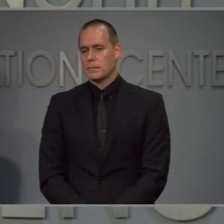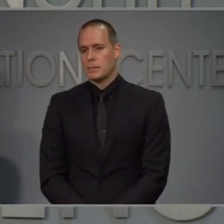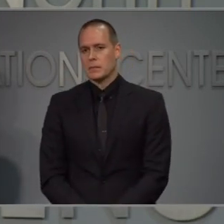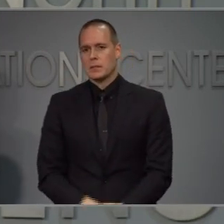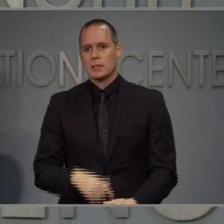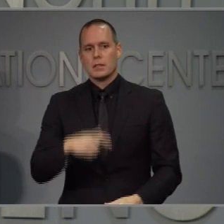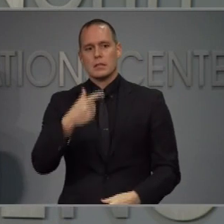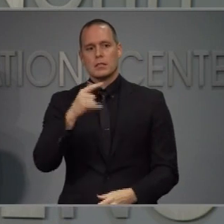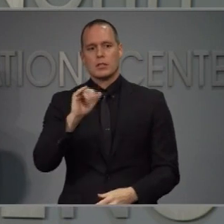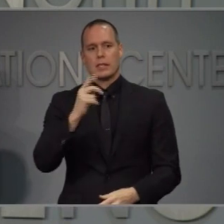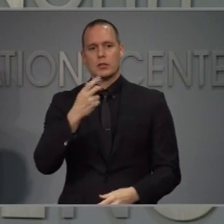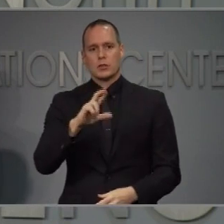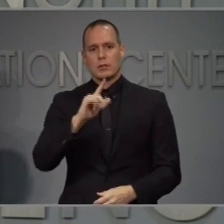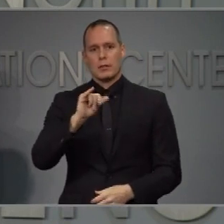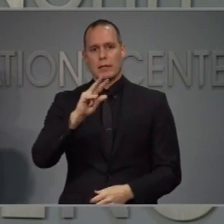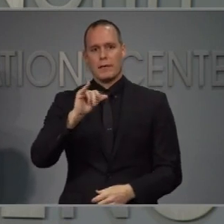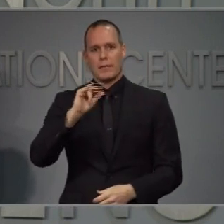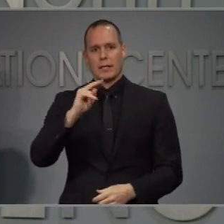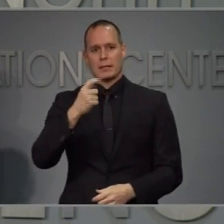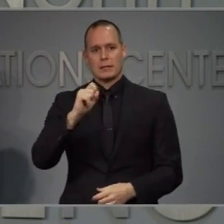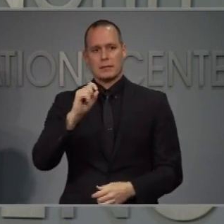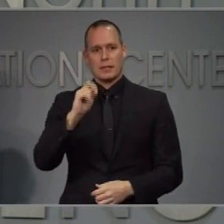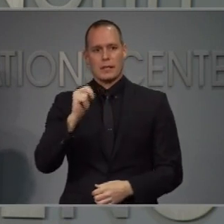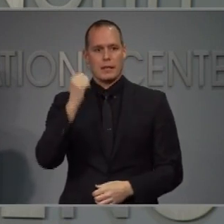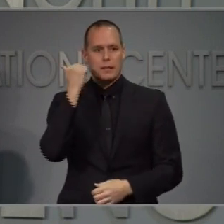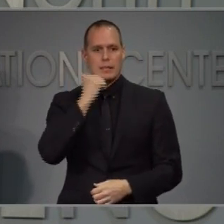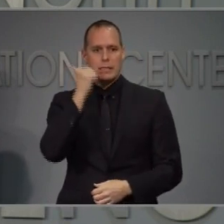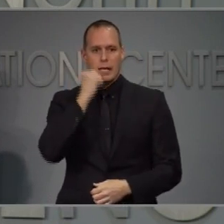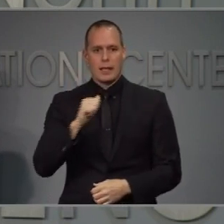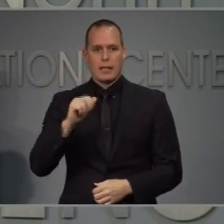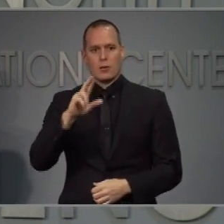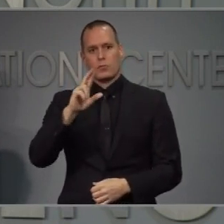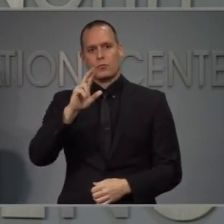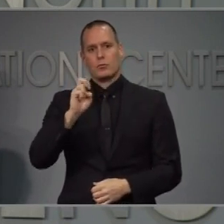Ginger Livingston, The Daily Reflector.